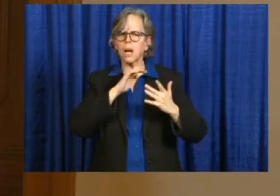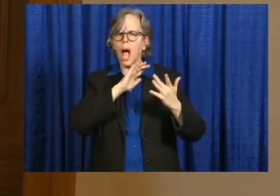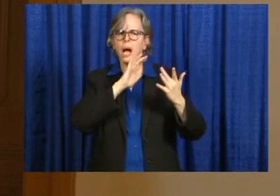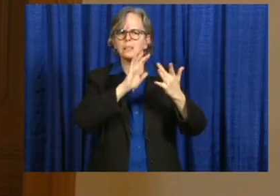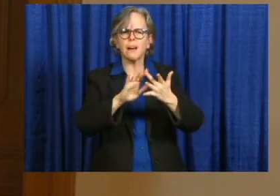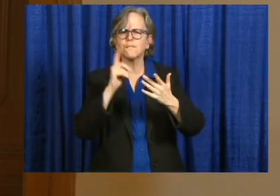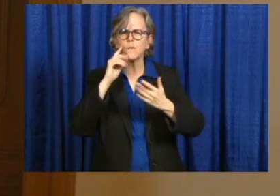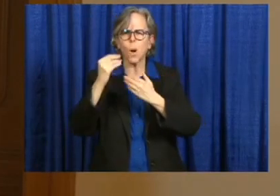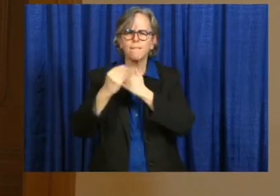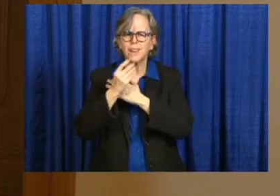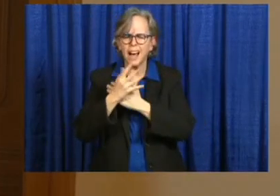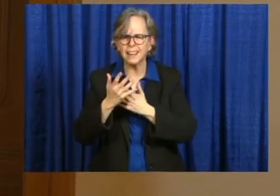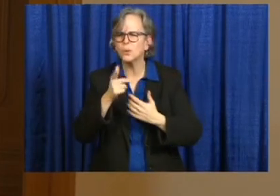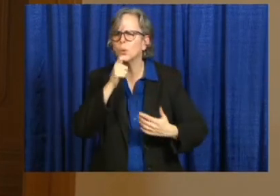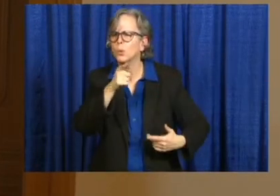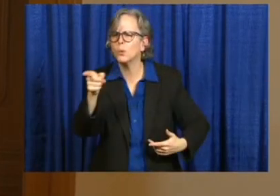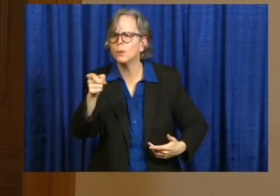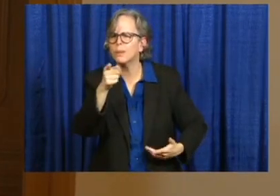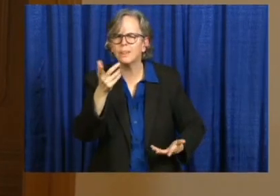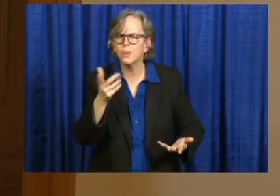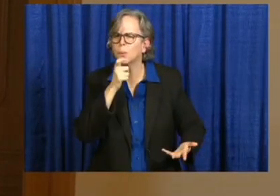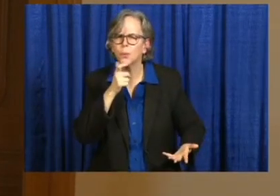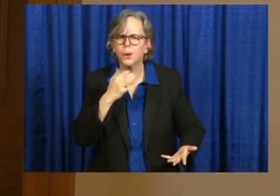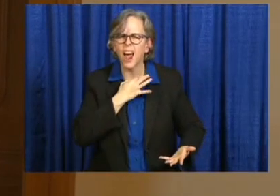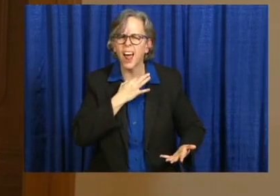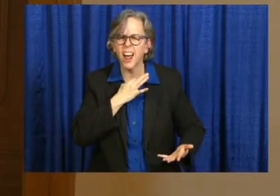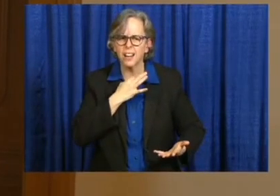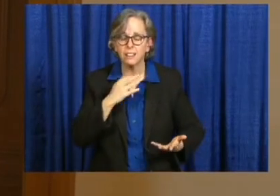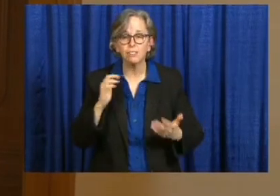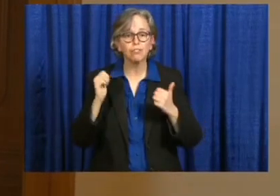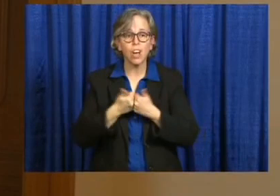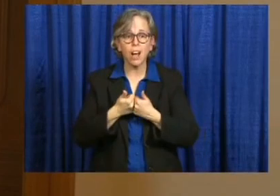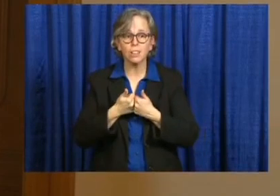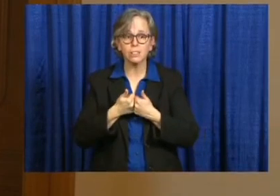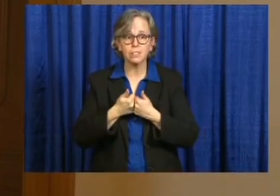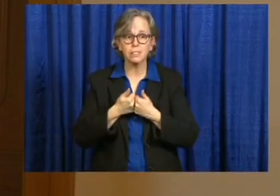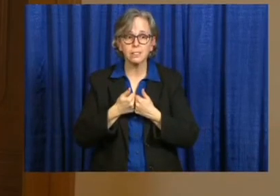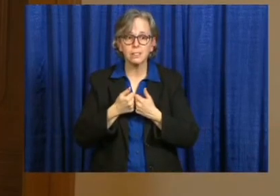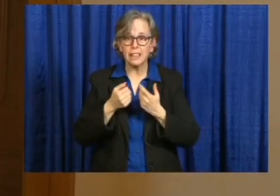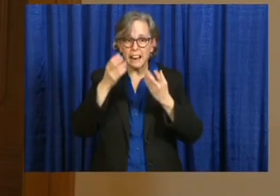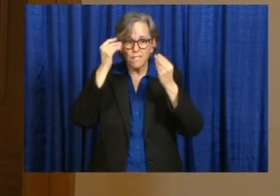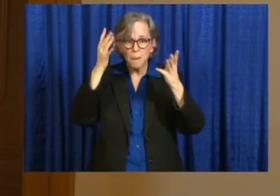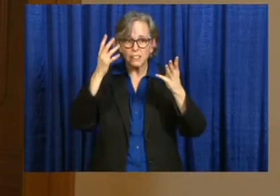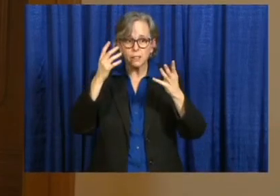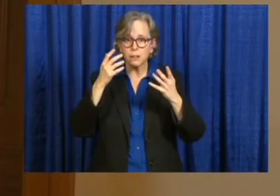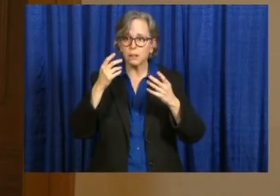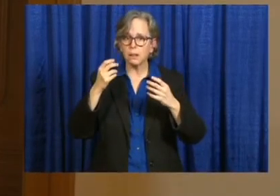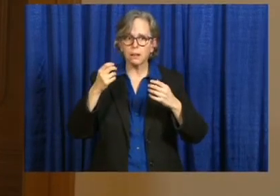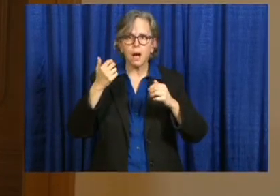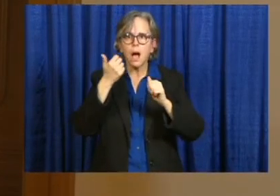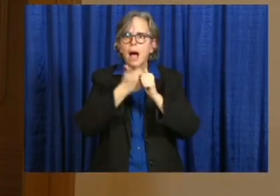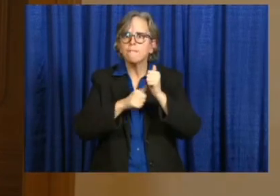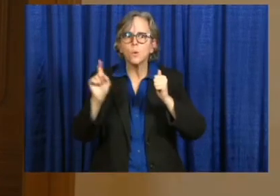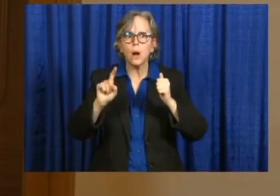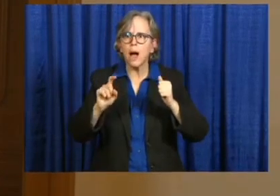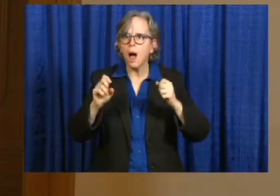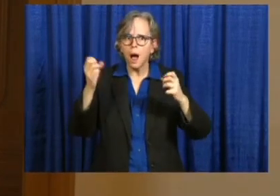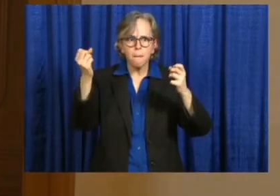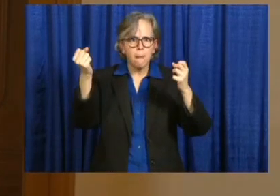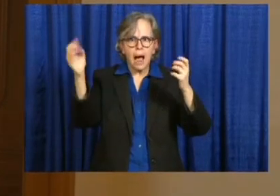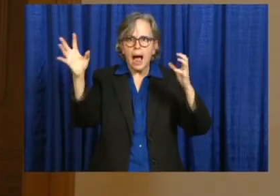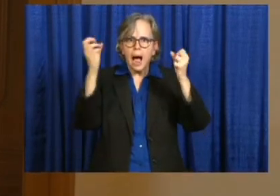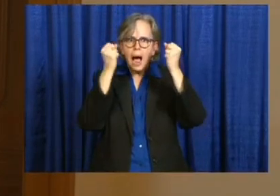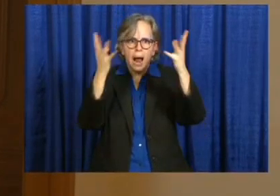the challenges is it's coming from everywhere. But I want to point out to folks and to the media, take a look at